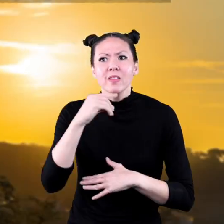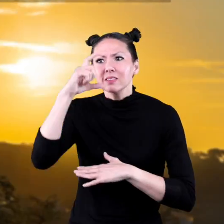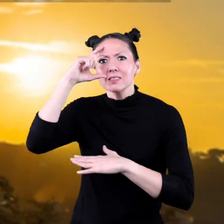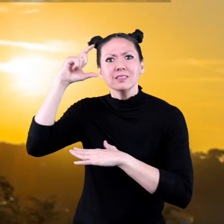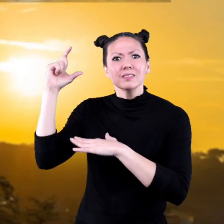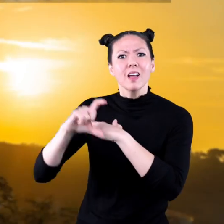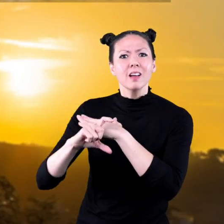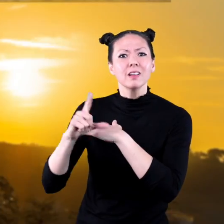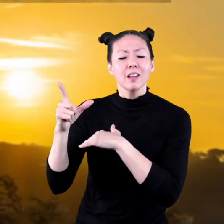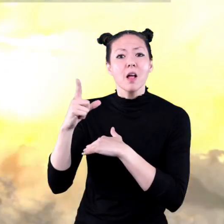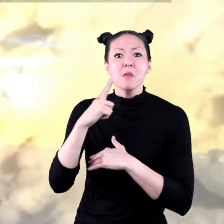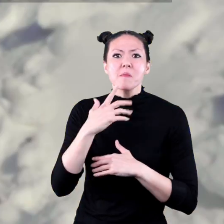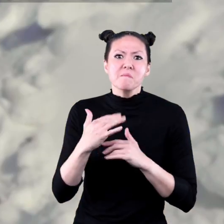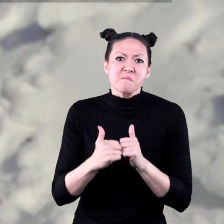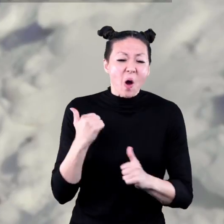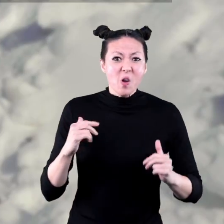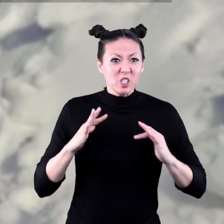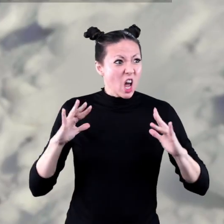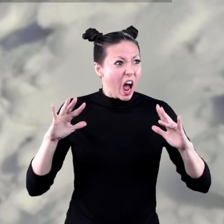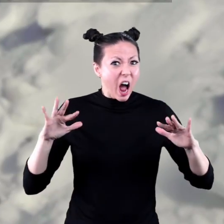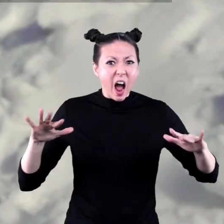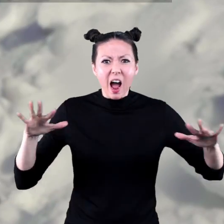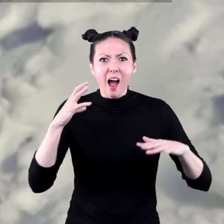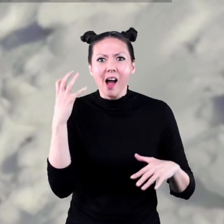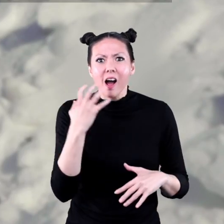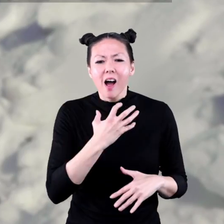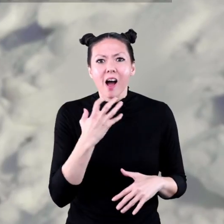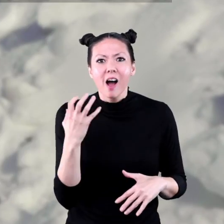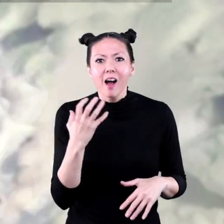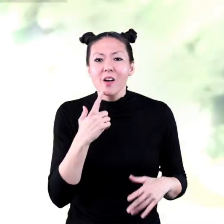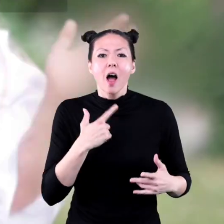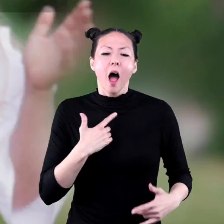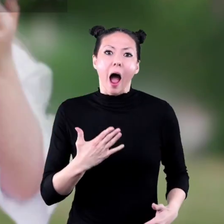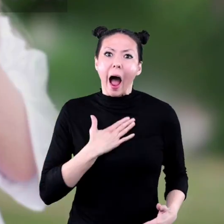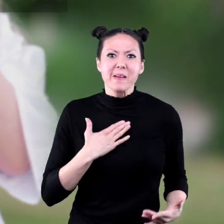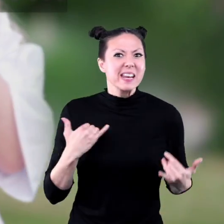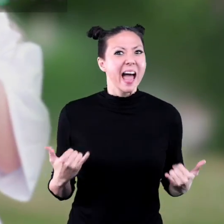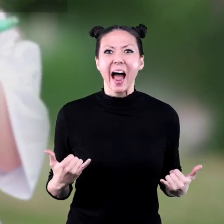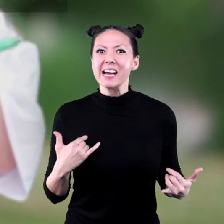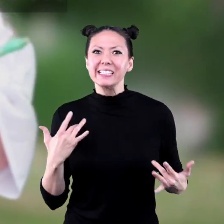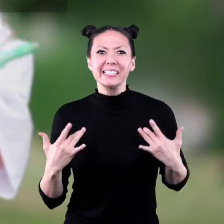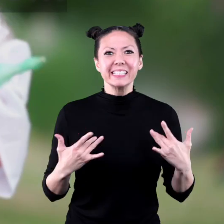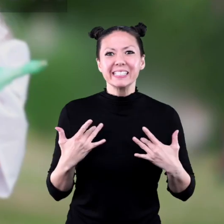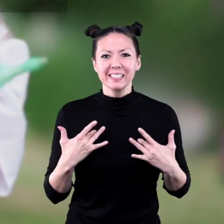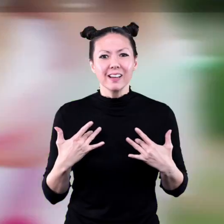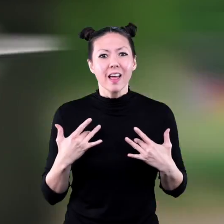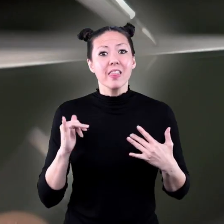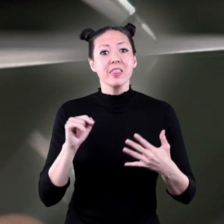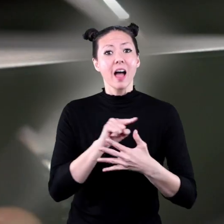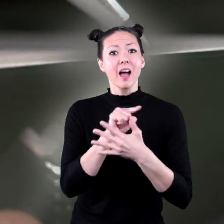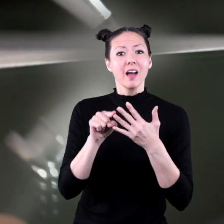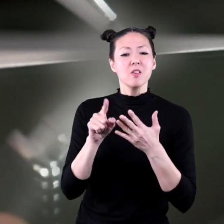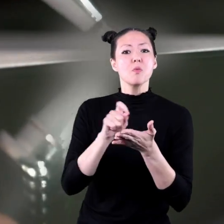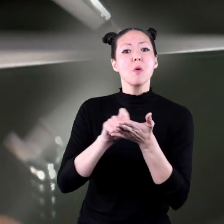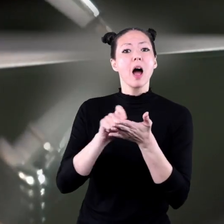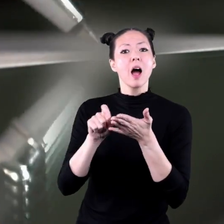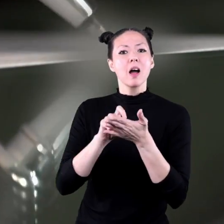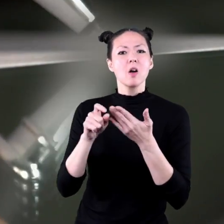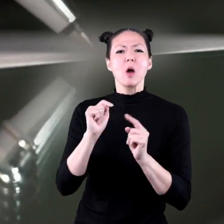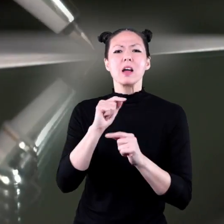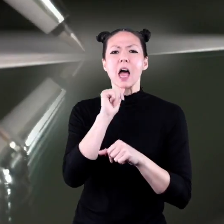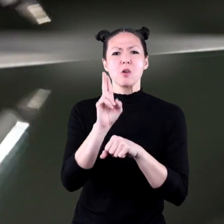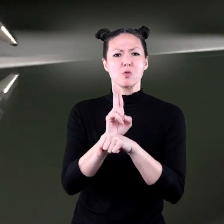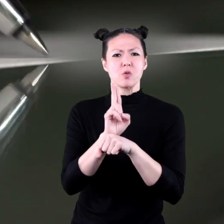that beautiful sunset. That's the most snow I've ever seen. I am so happy right now. When we write,